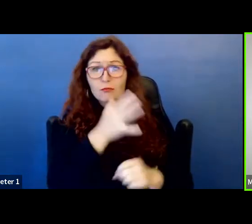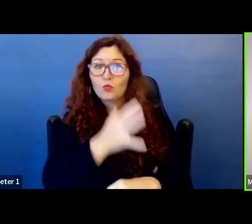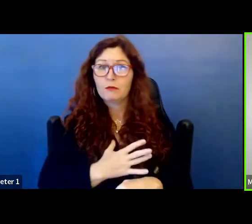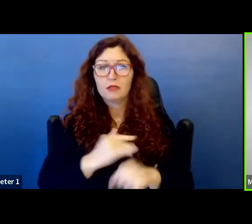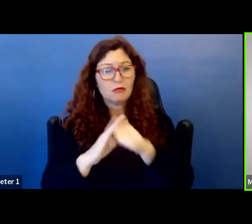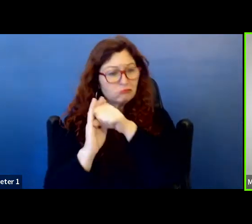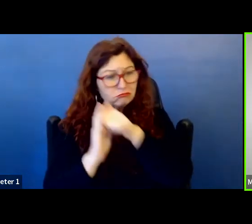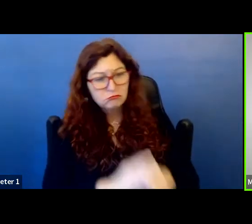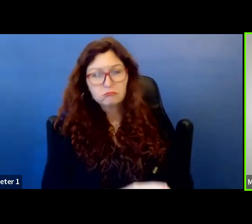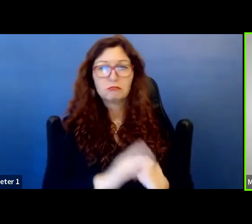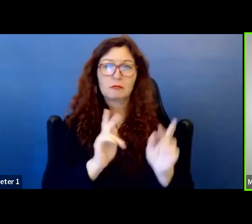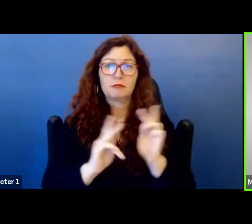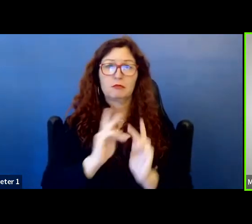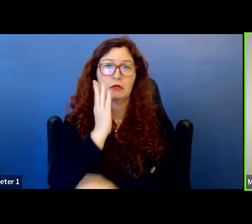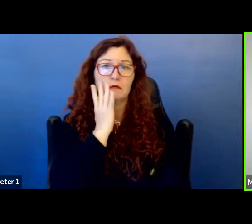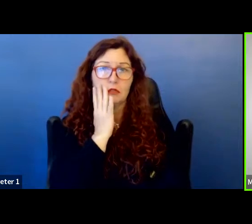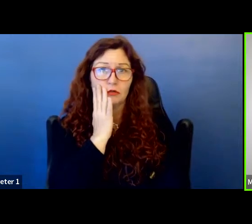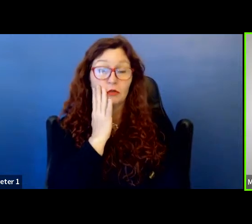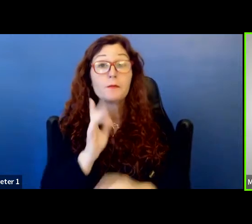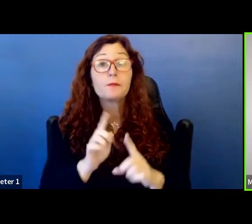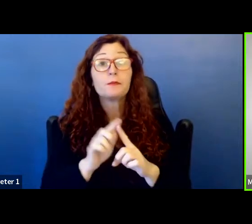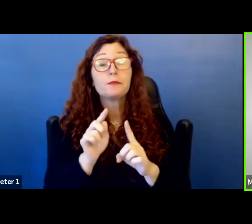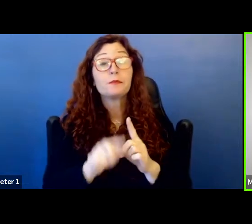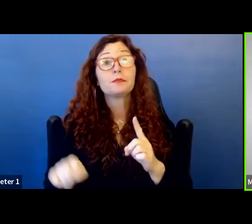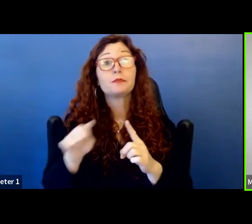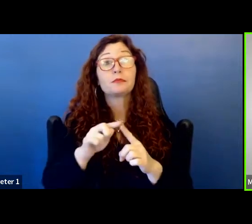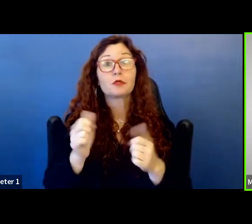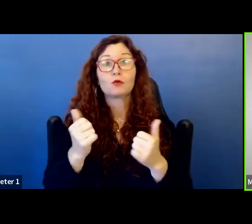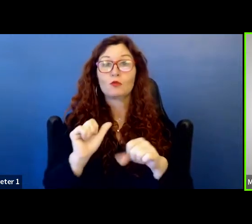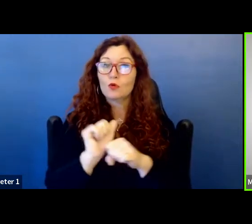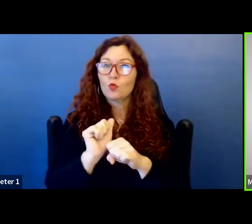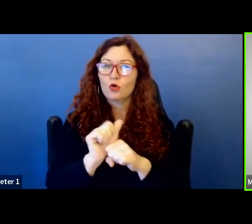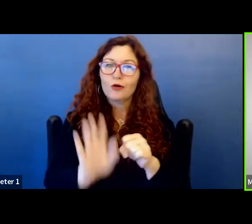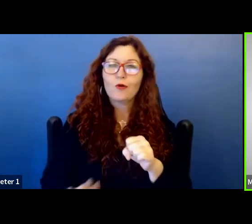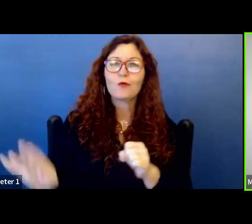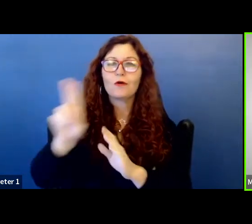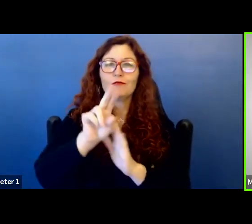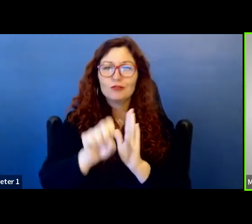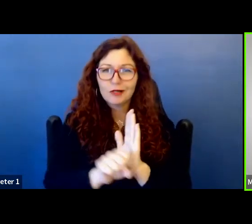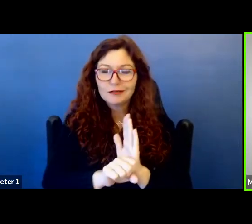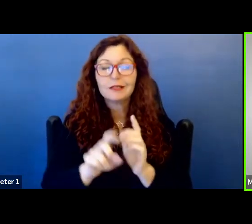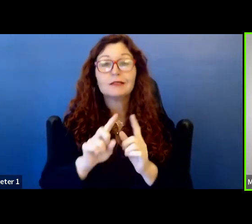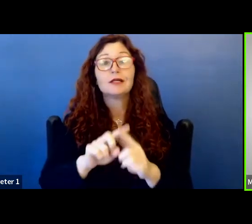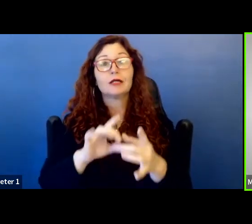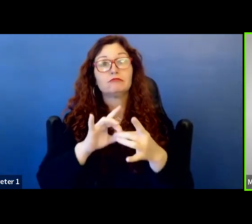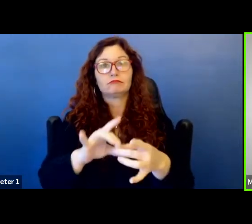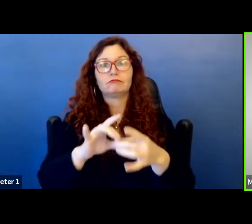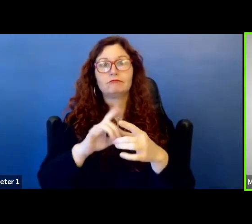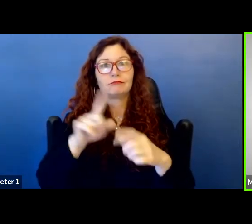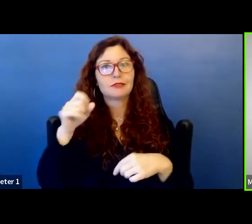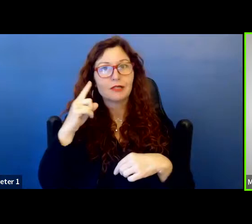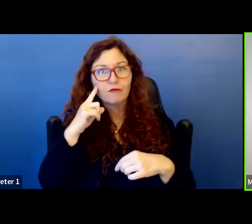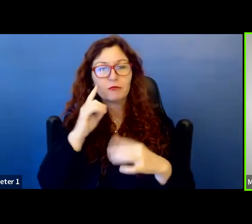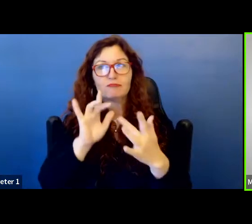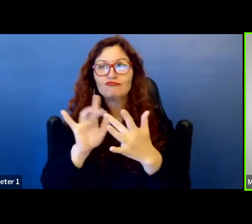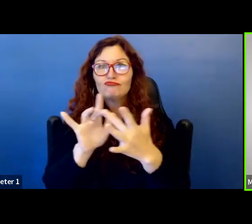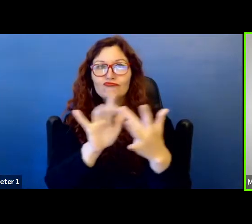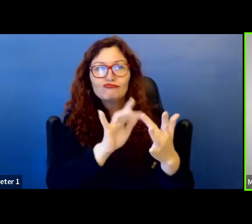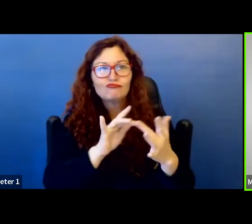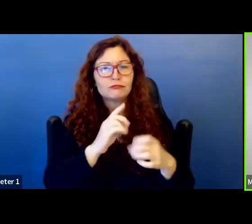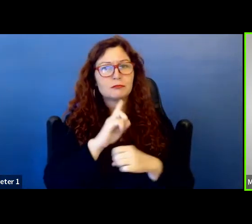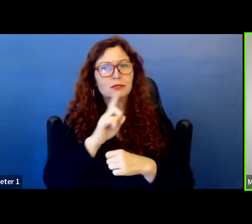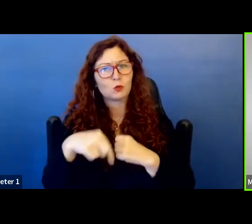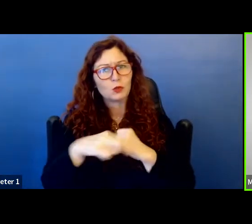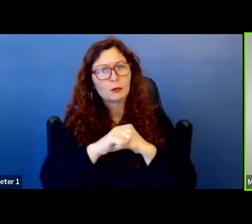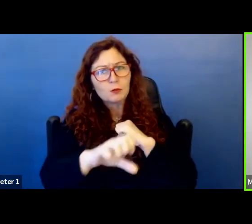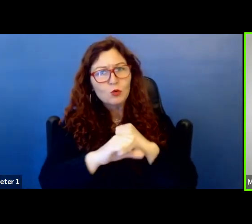nabtu and our councils across the country are working with all levels of government to advance and support sound public policy to promote diversity in our